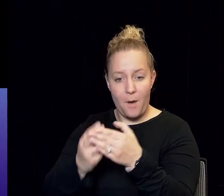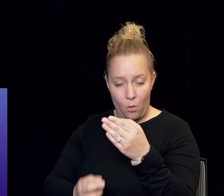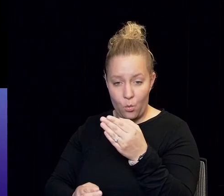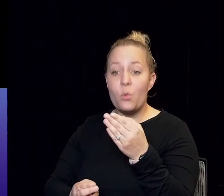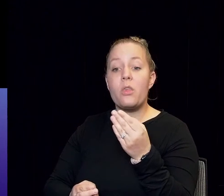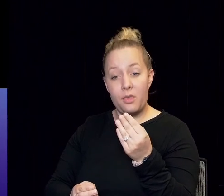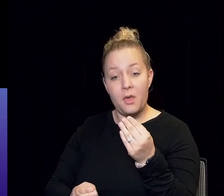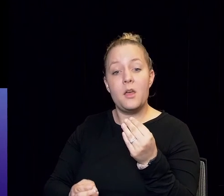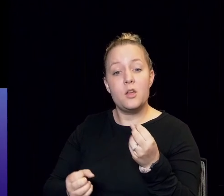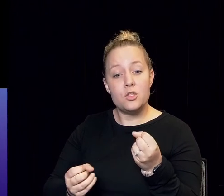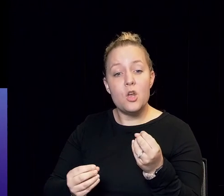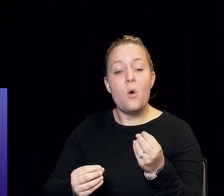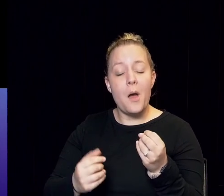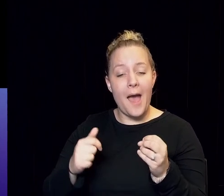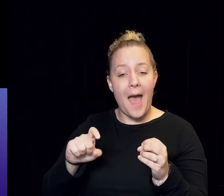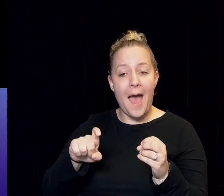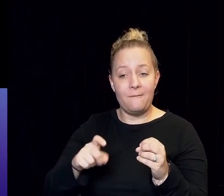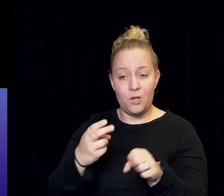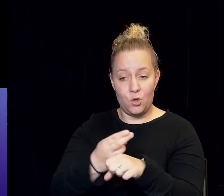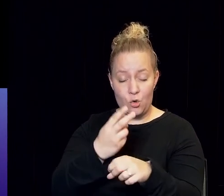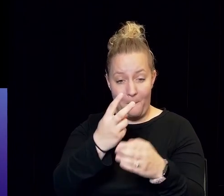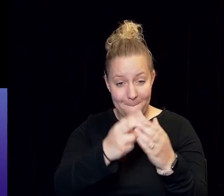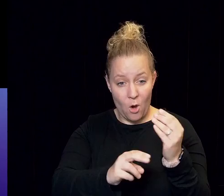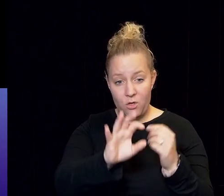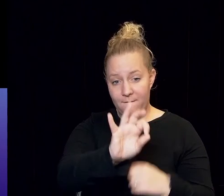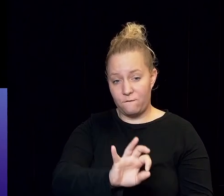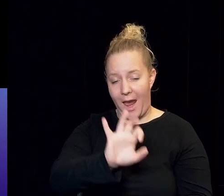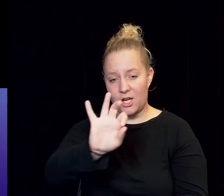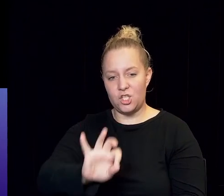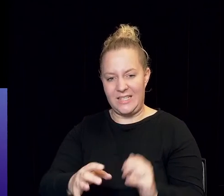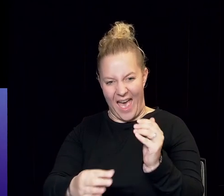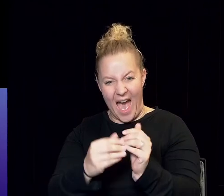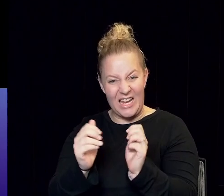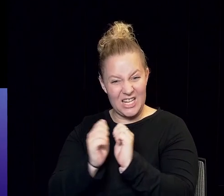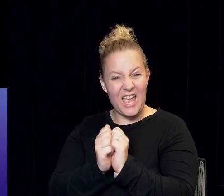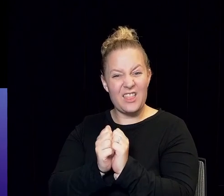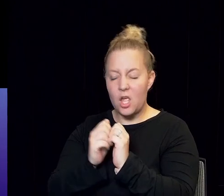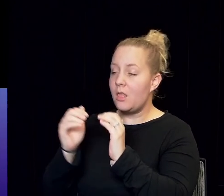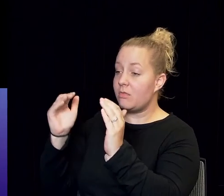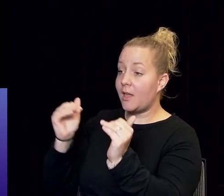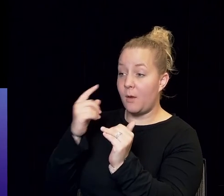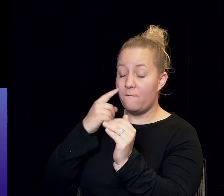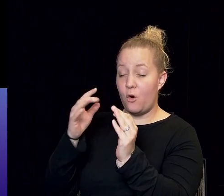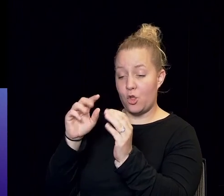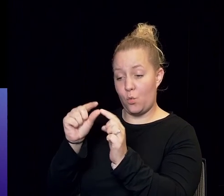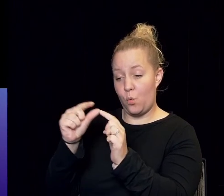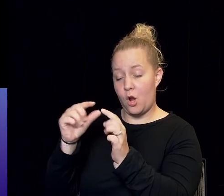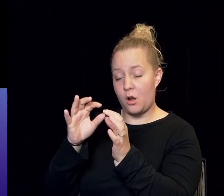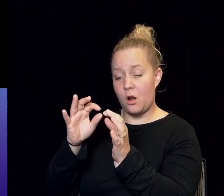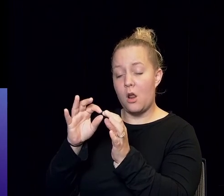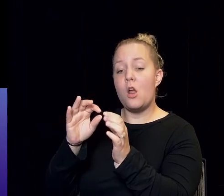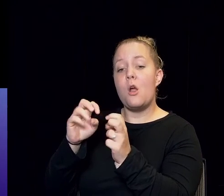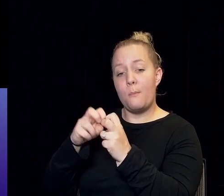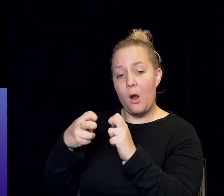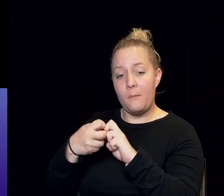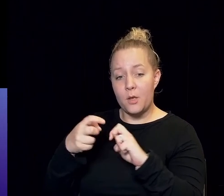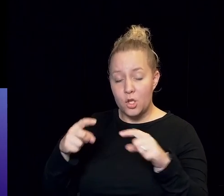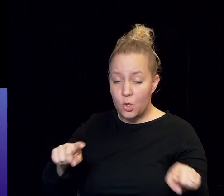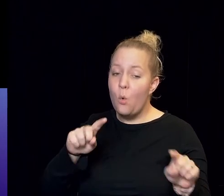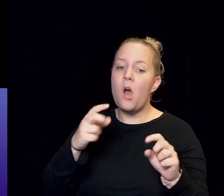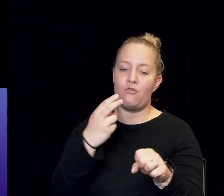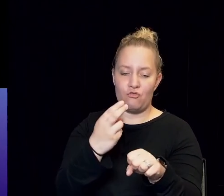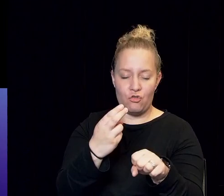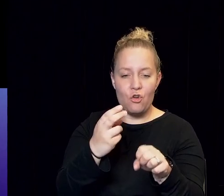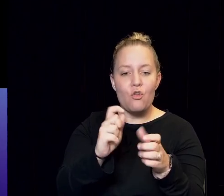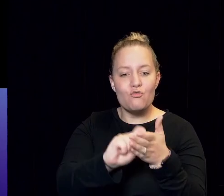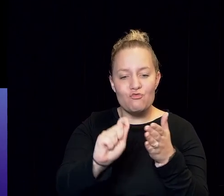the amounts and add them together. The expectation, guys, on these word problems is that you are writing the original problem or the expression that